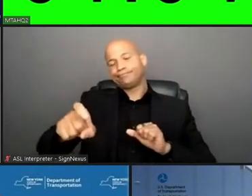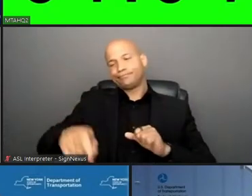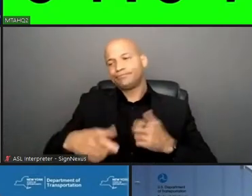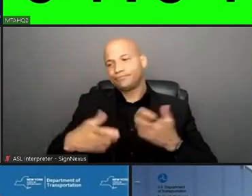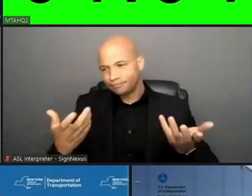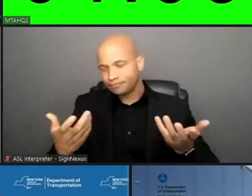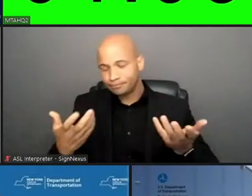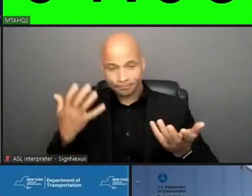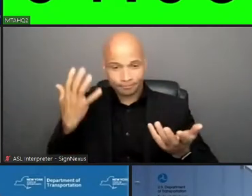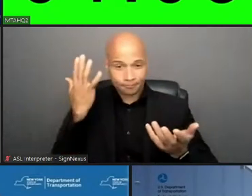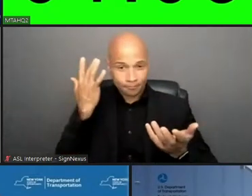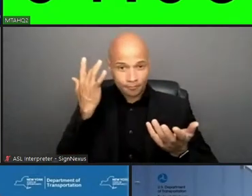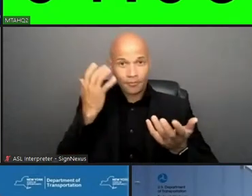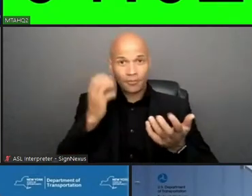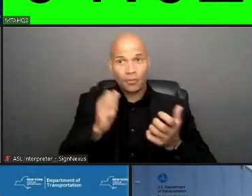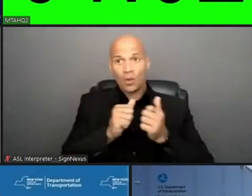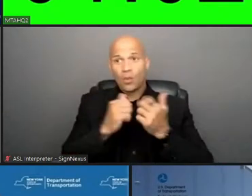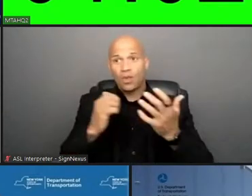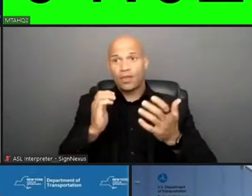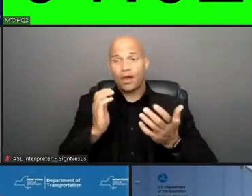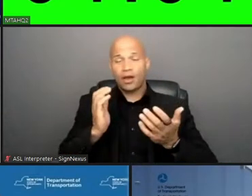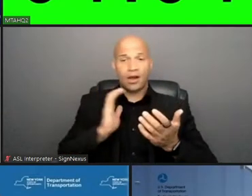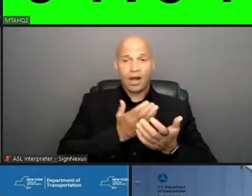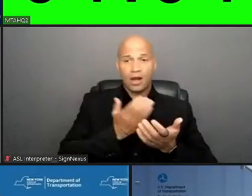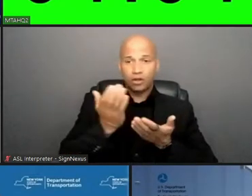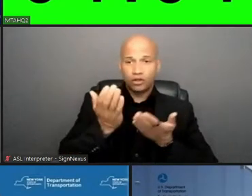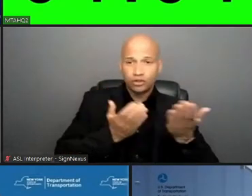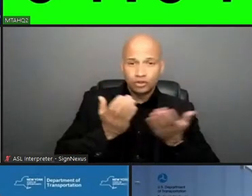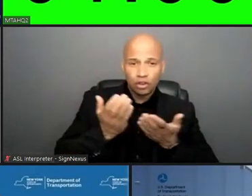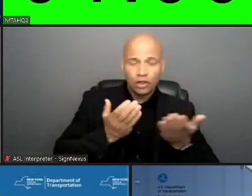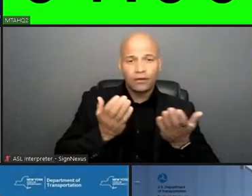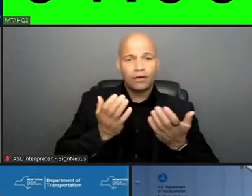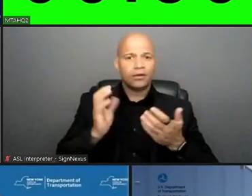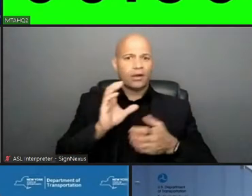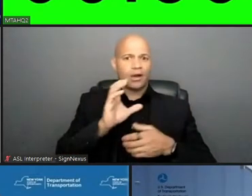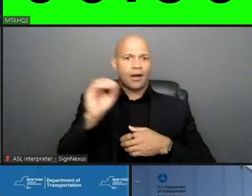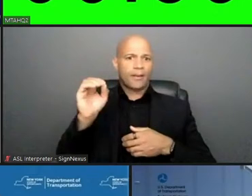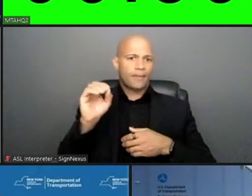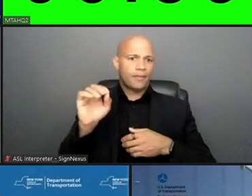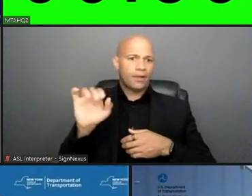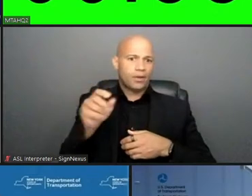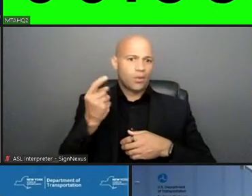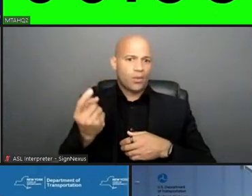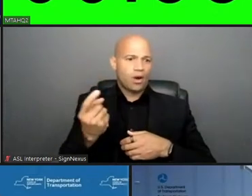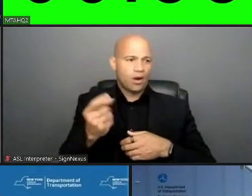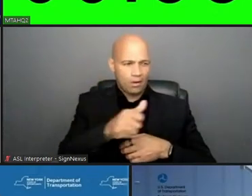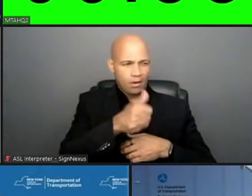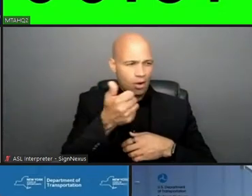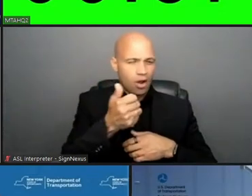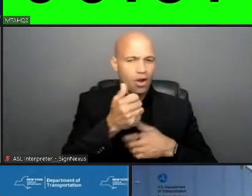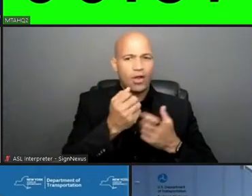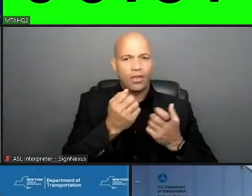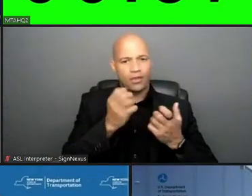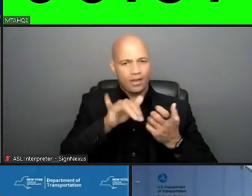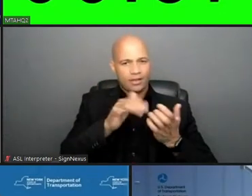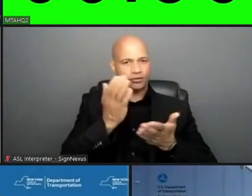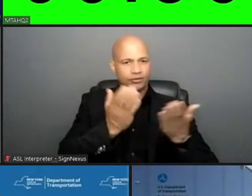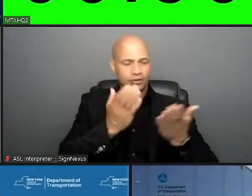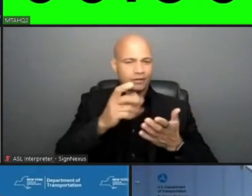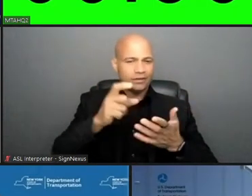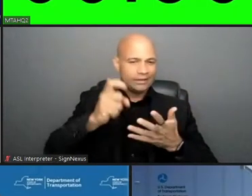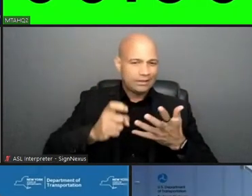again without our service or services like our not even just our company but this service is necessary for many New Yorkers living